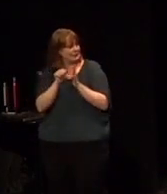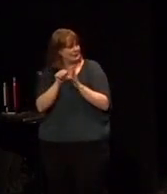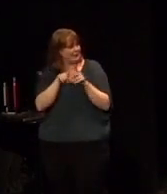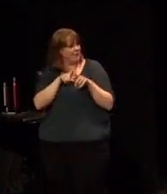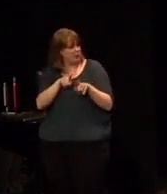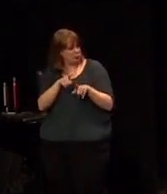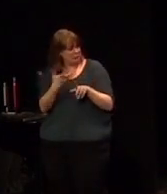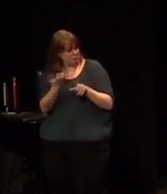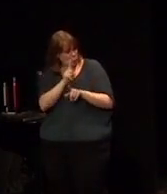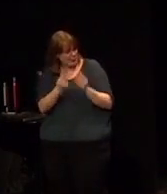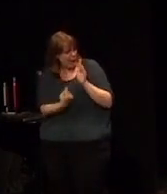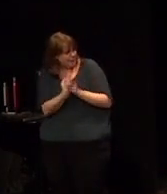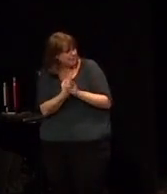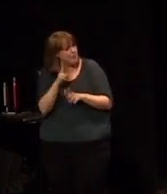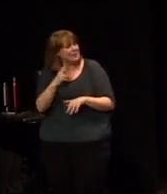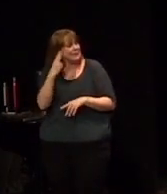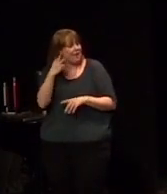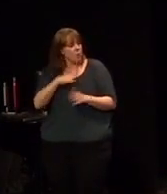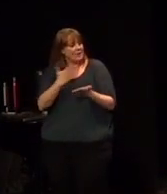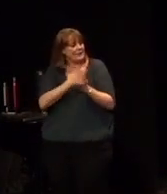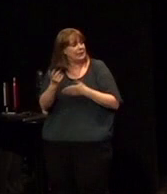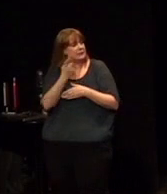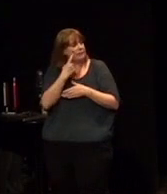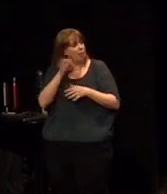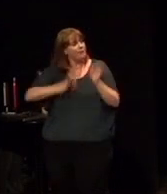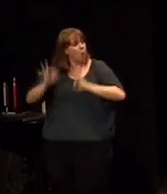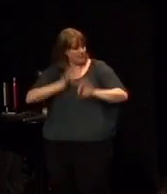would like to see something that's much clearer and simple.